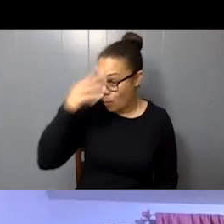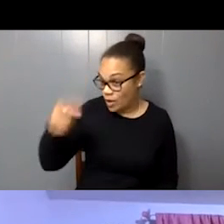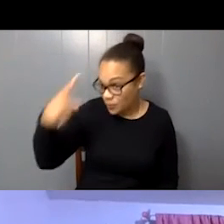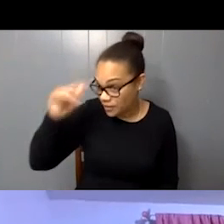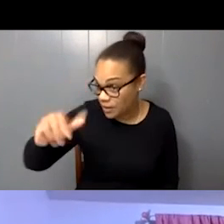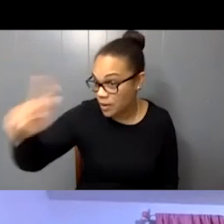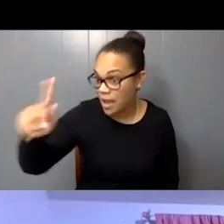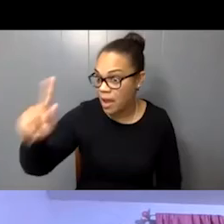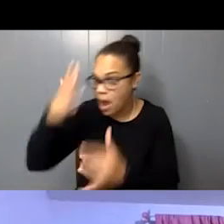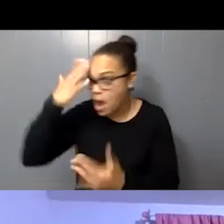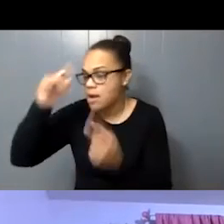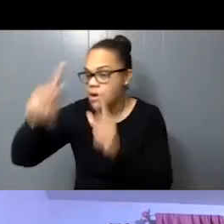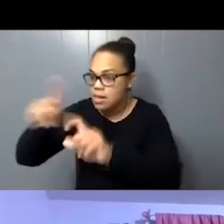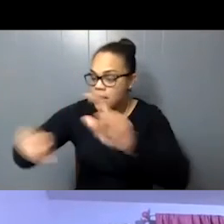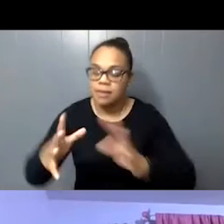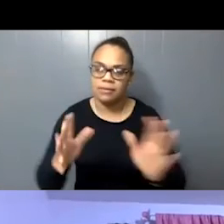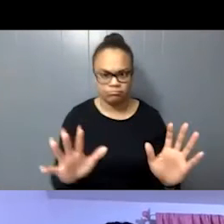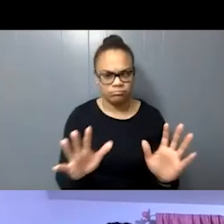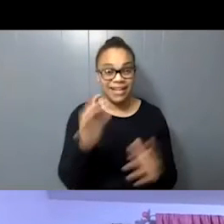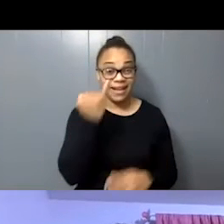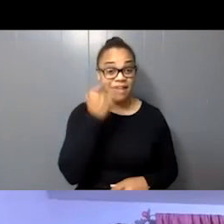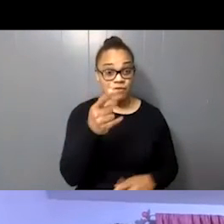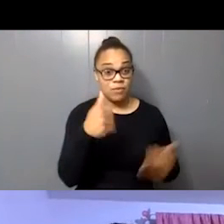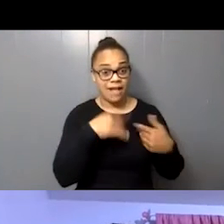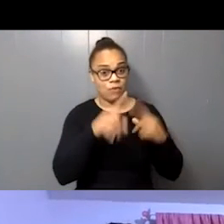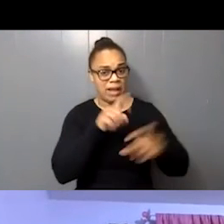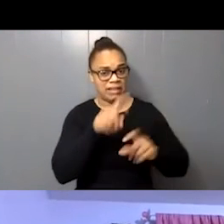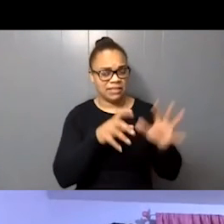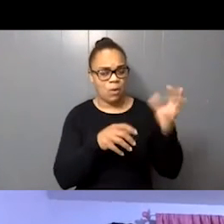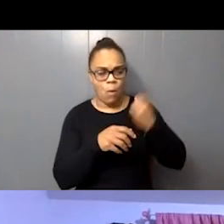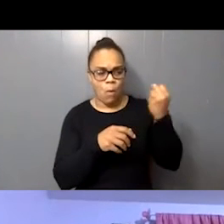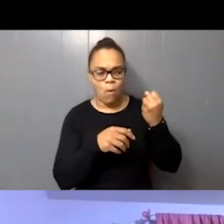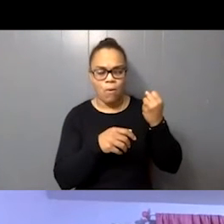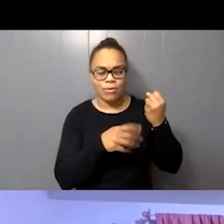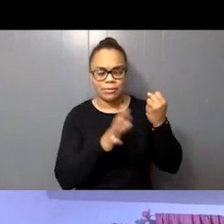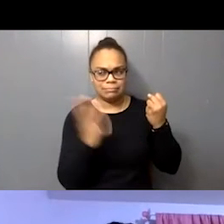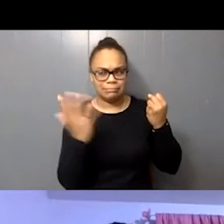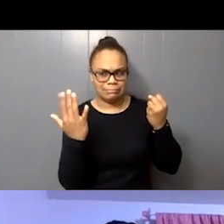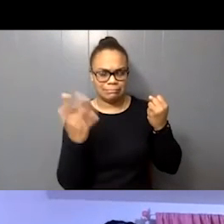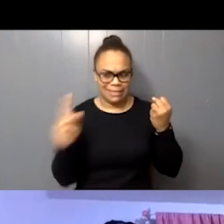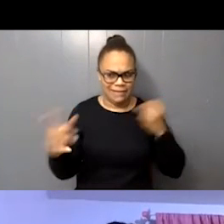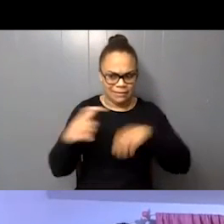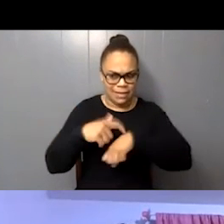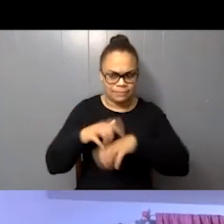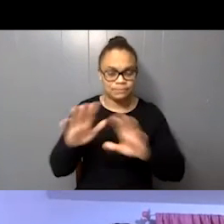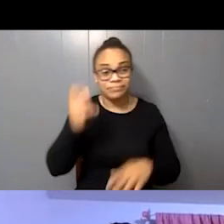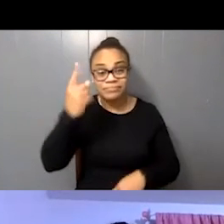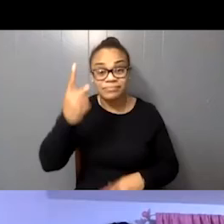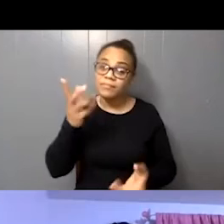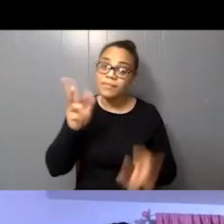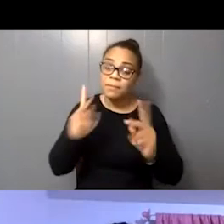of questions you have, make sure that you give them space, because sometimes a lot of people may know like who they are, but they might